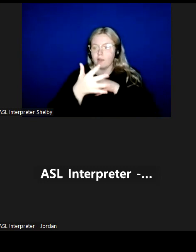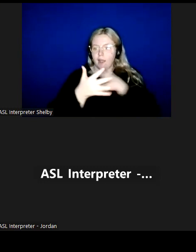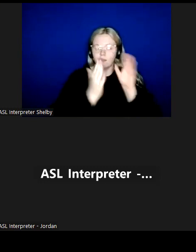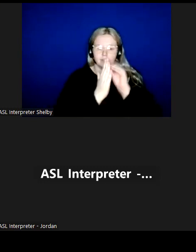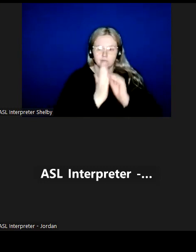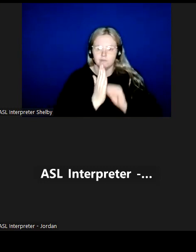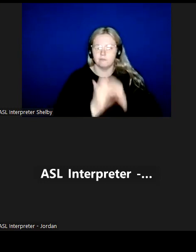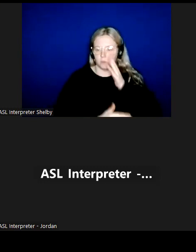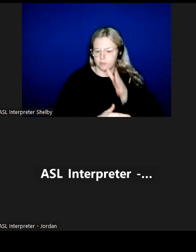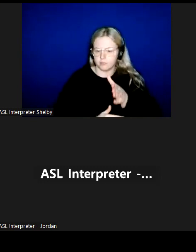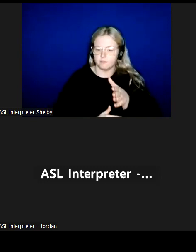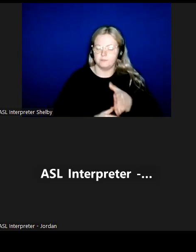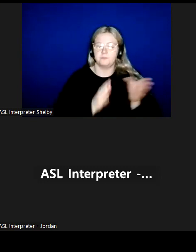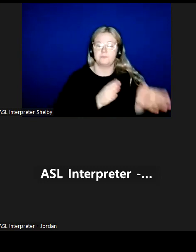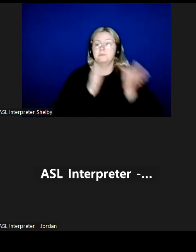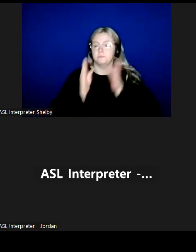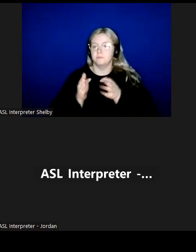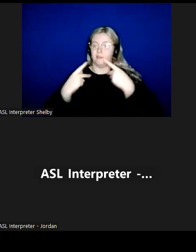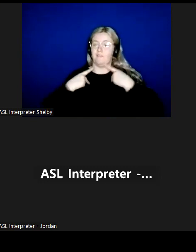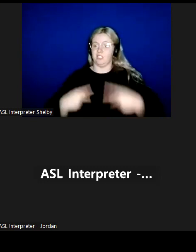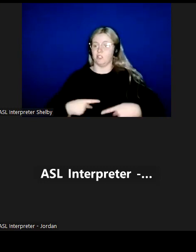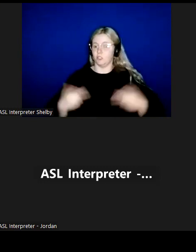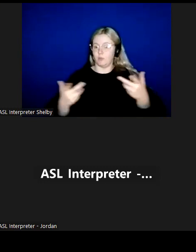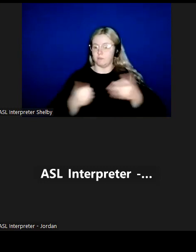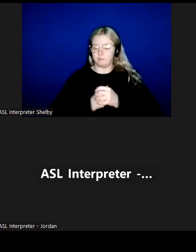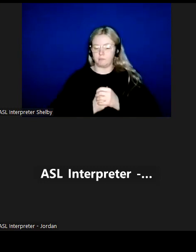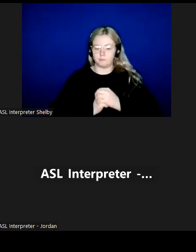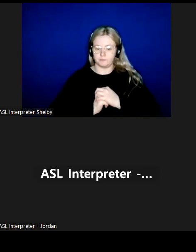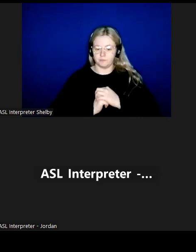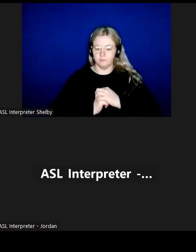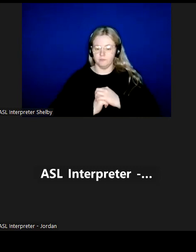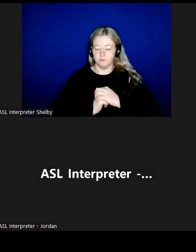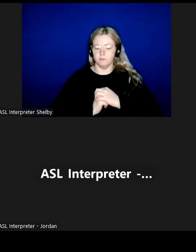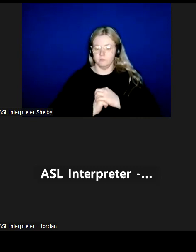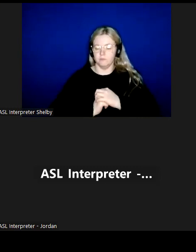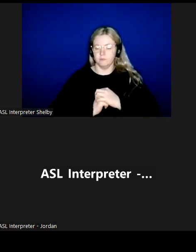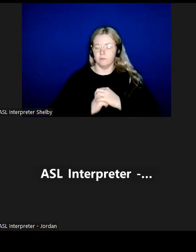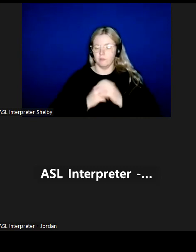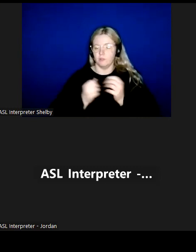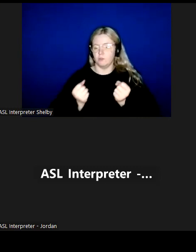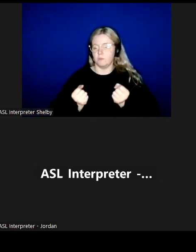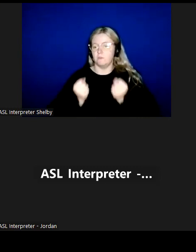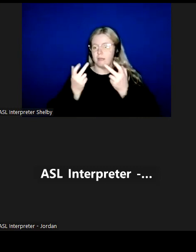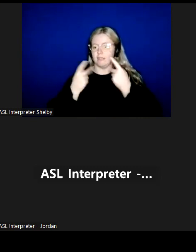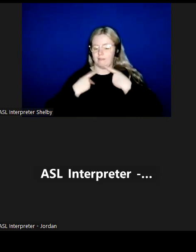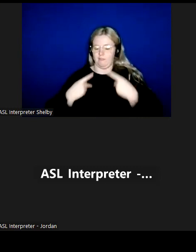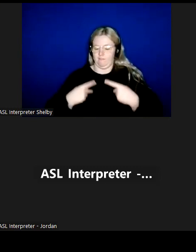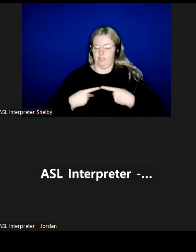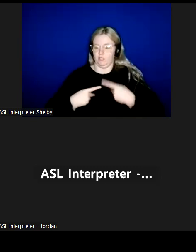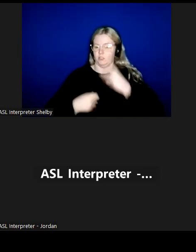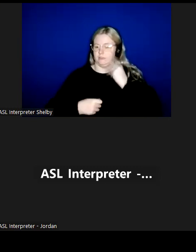The physical symptoms, a lot of the physical symptoms mimic a type of anxiety,